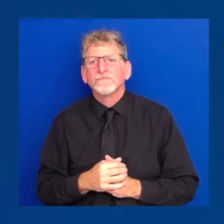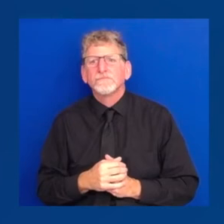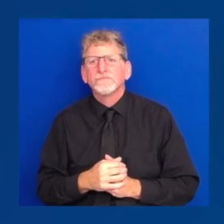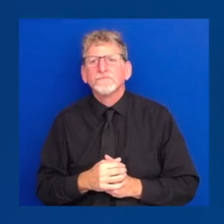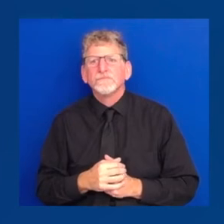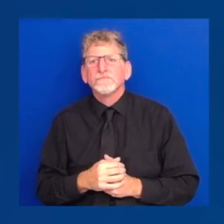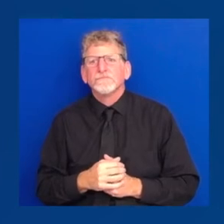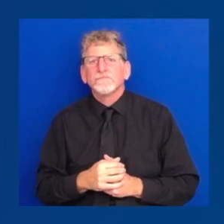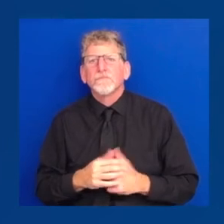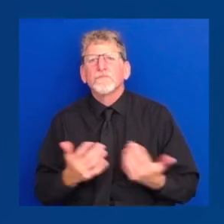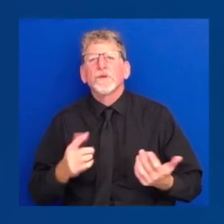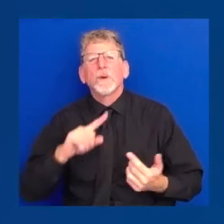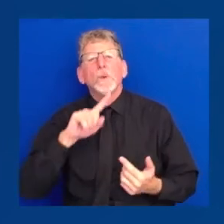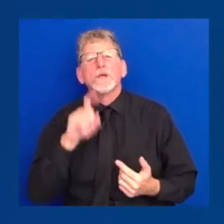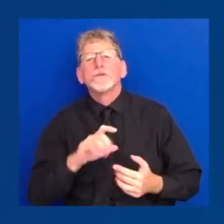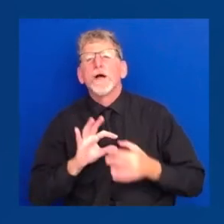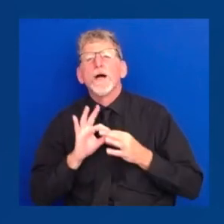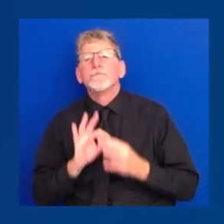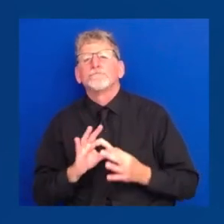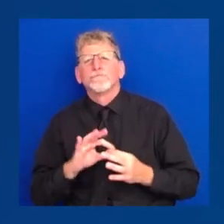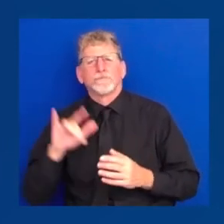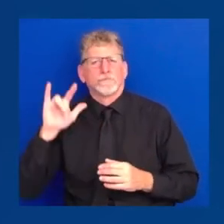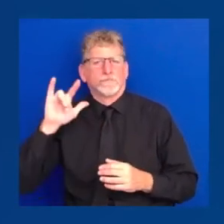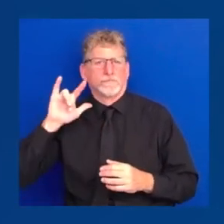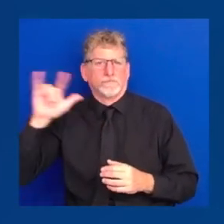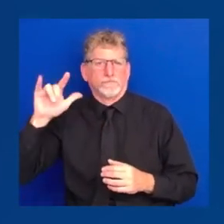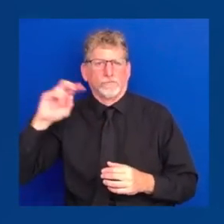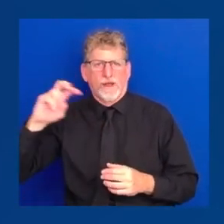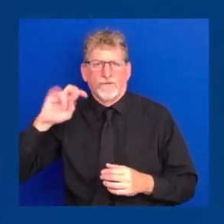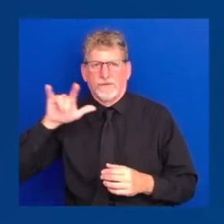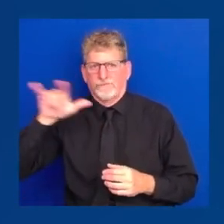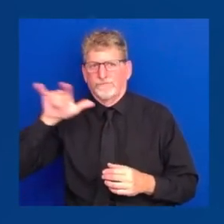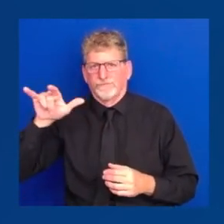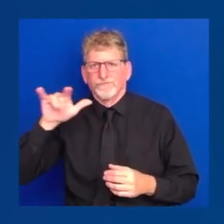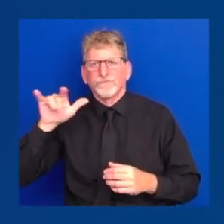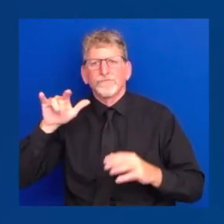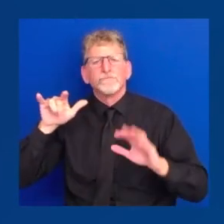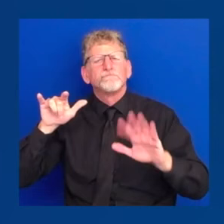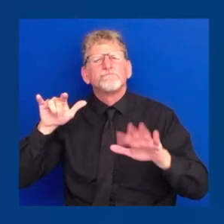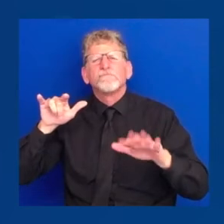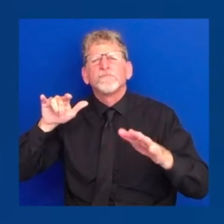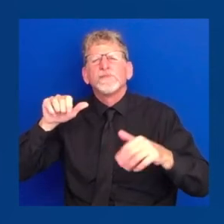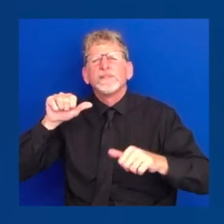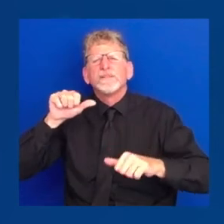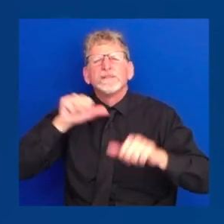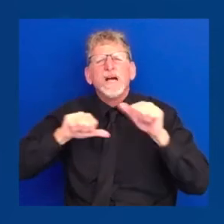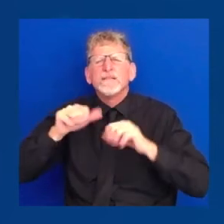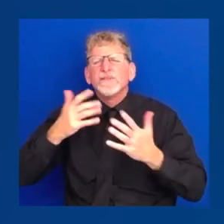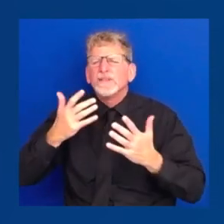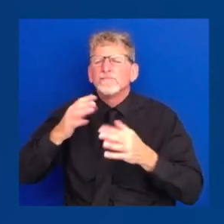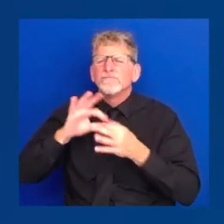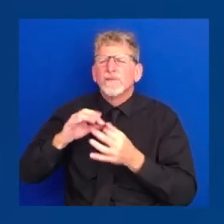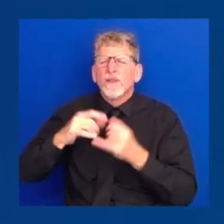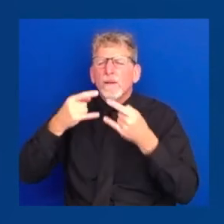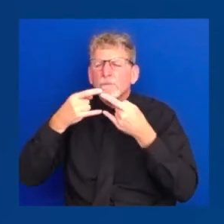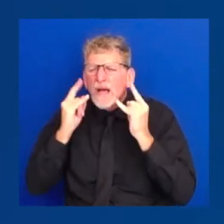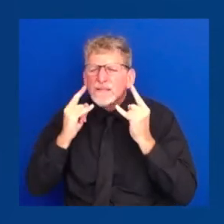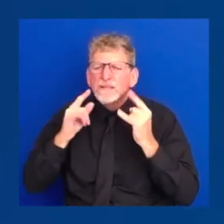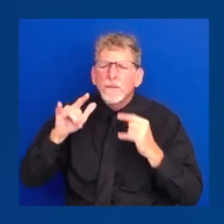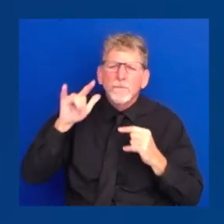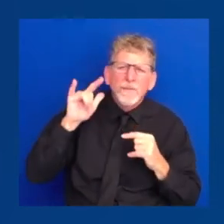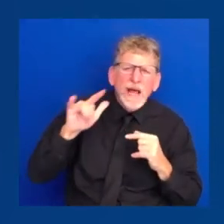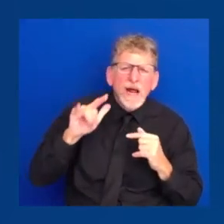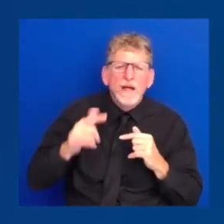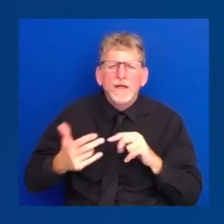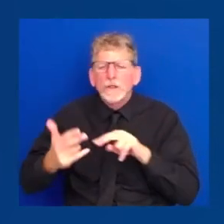that says that people should wear masks on planes and on trains, but don't need to wear one at a crowded movie theater